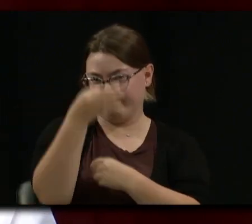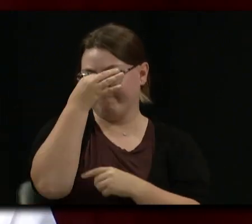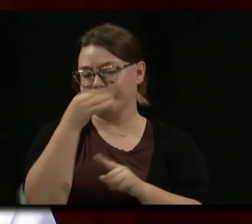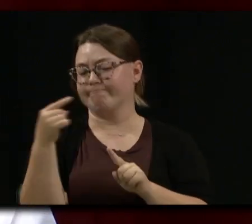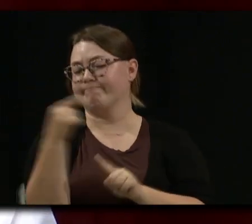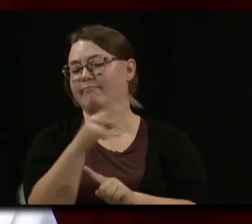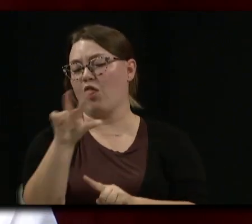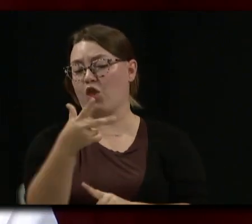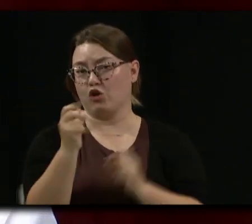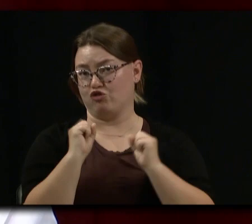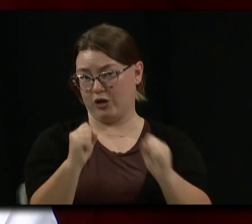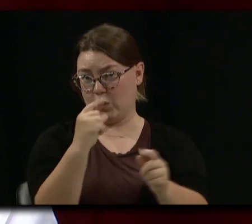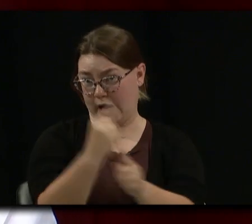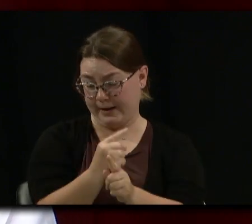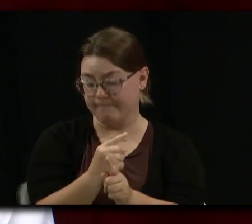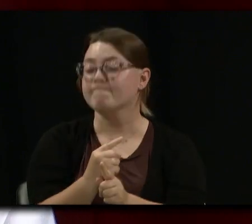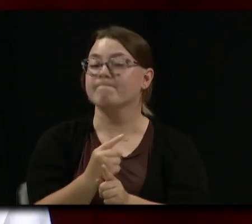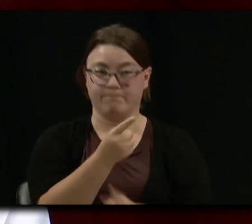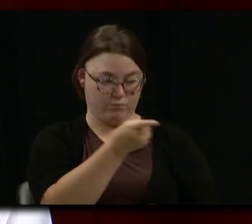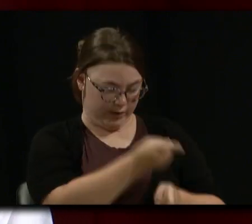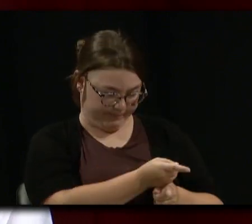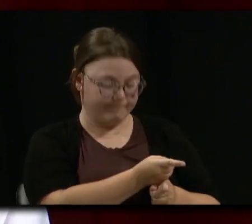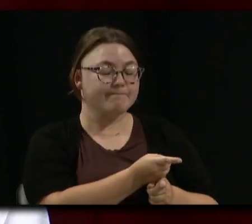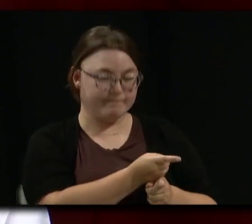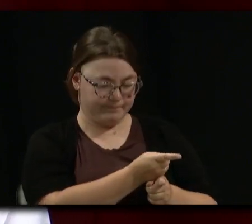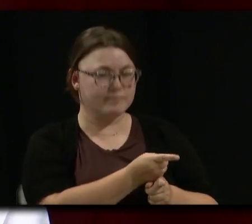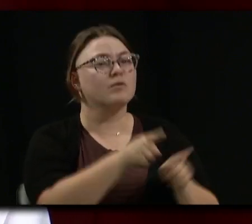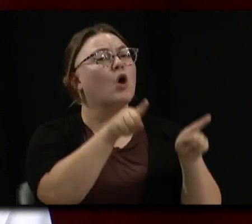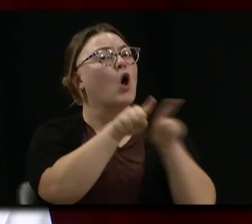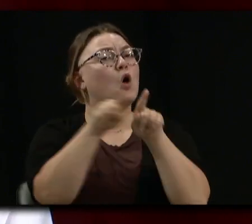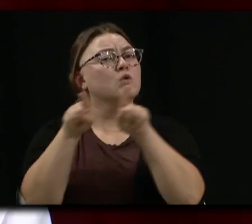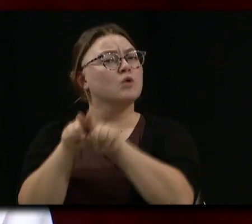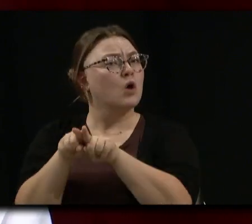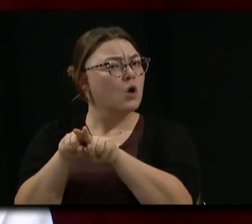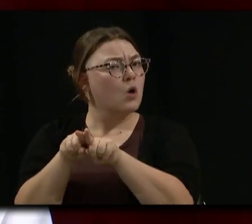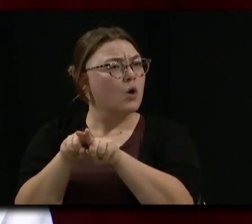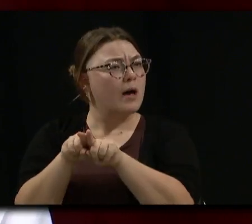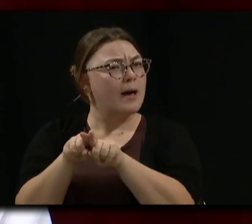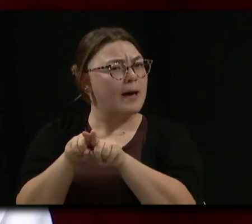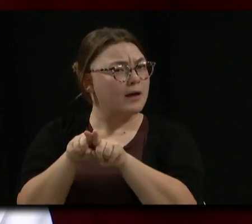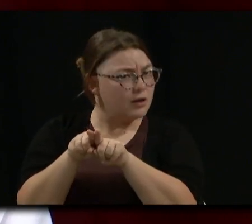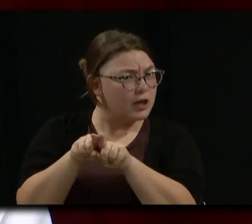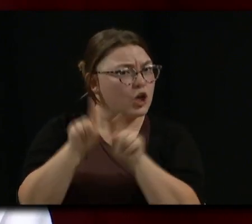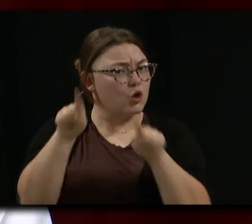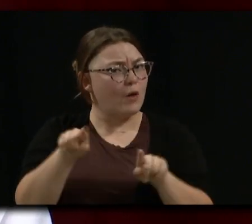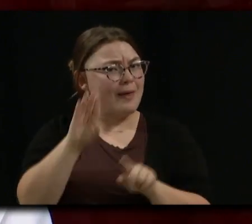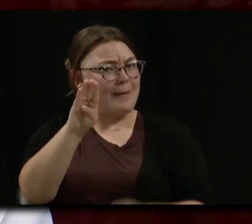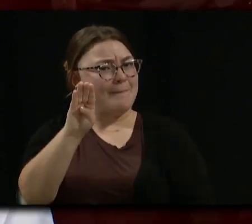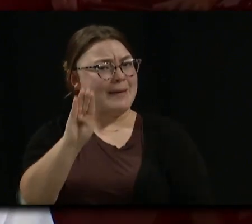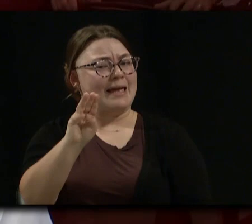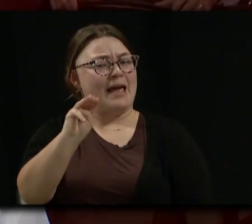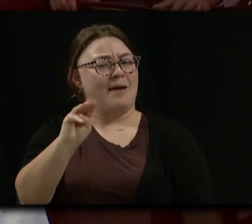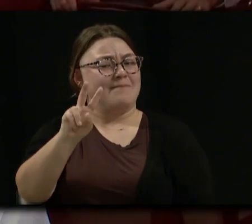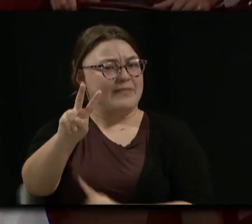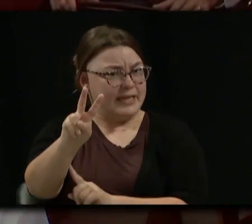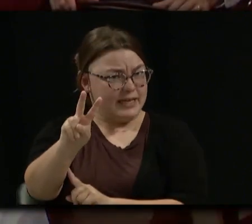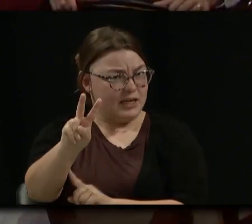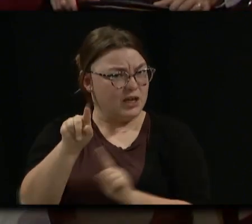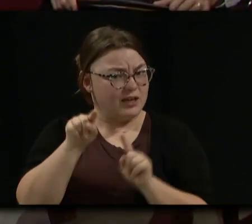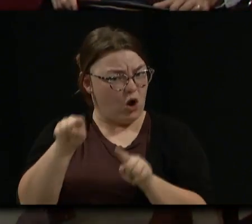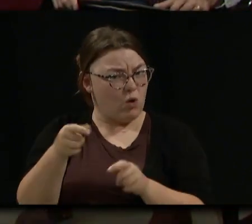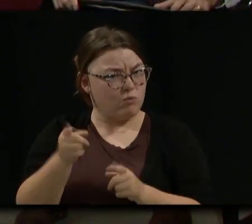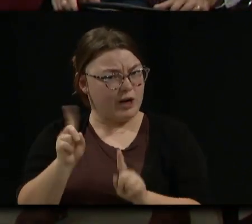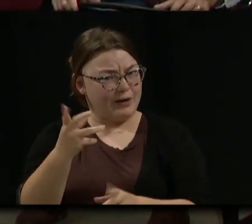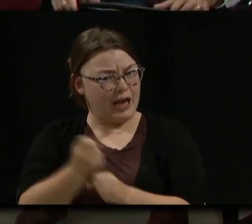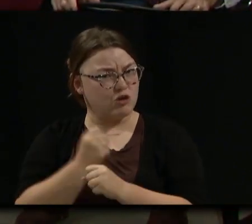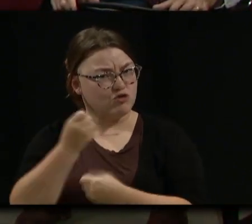3rd Street. Yeah. But could you also do a registration at the Bureau of Motor Vehicles? Yeah, there are a number of locations that you can do it